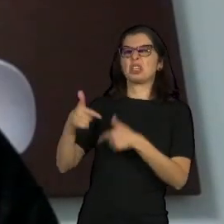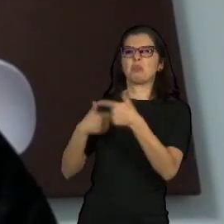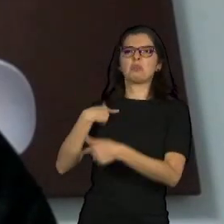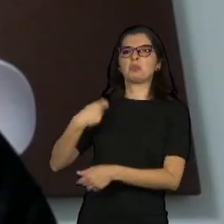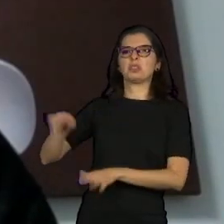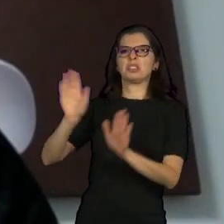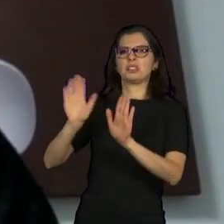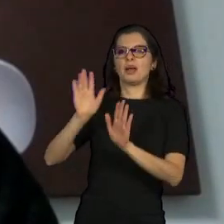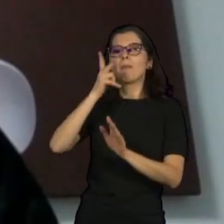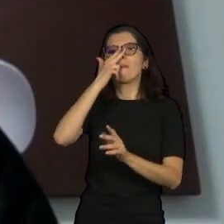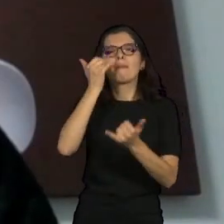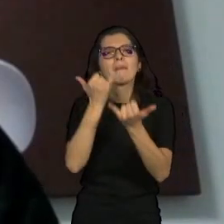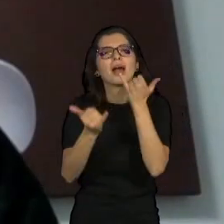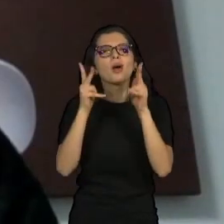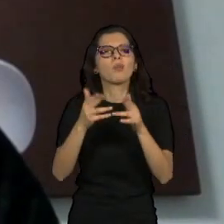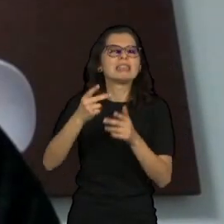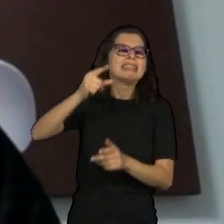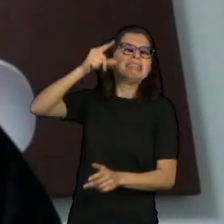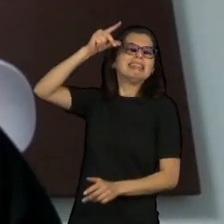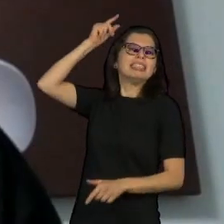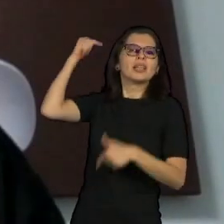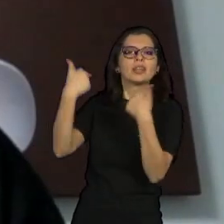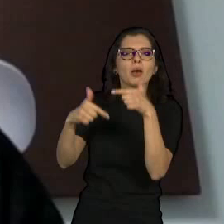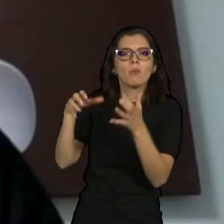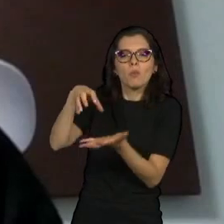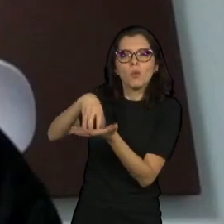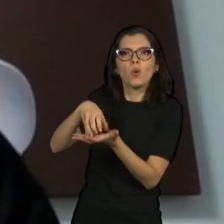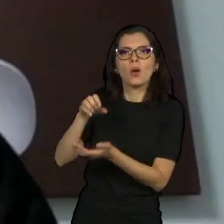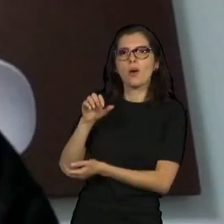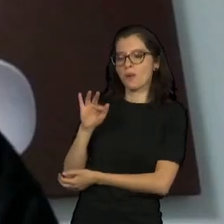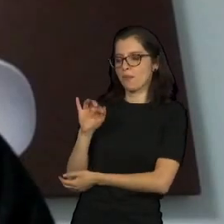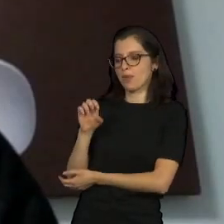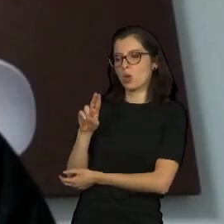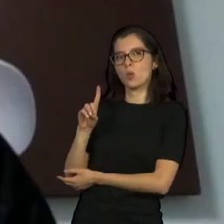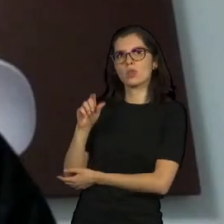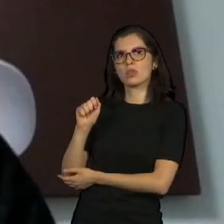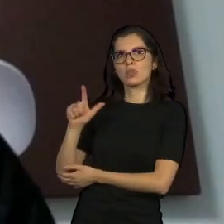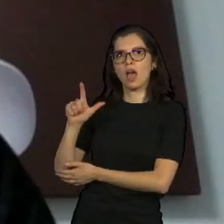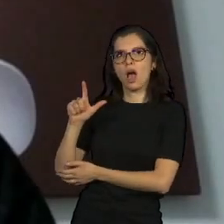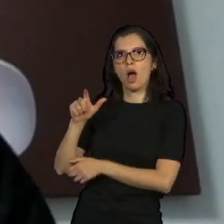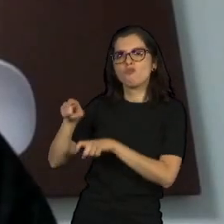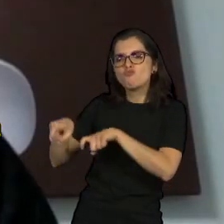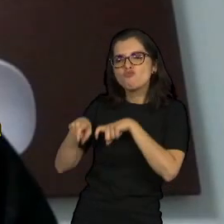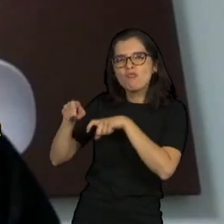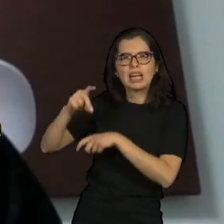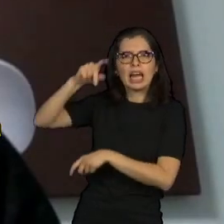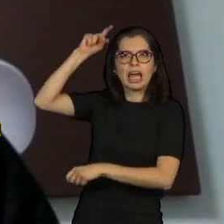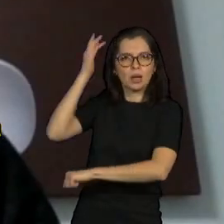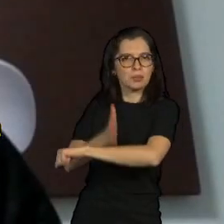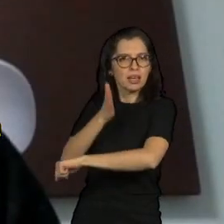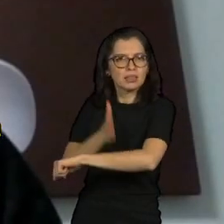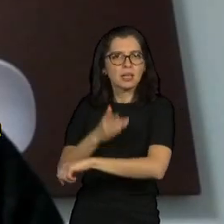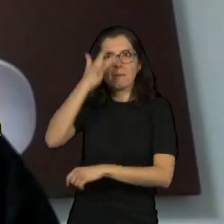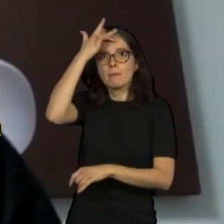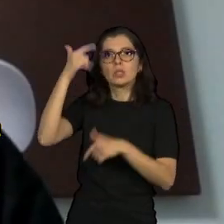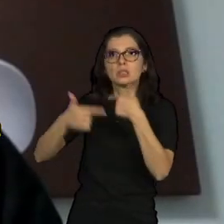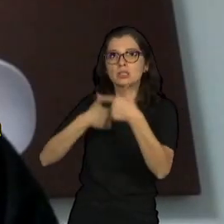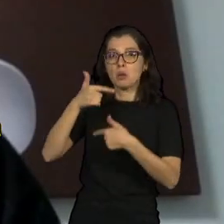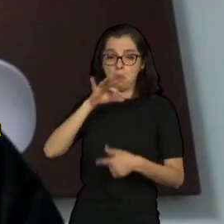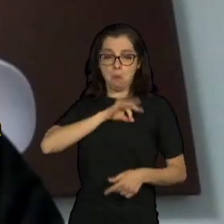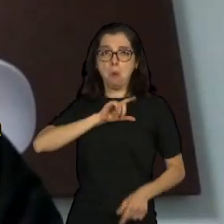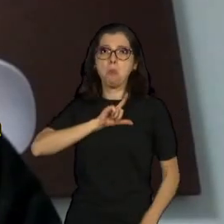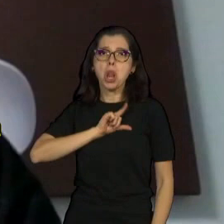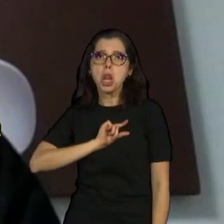really reminds one almost of a feudal type of a system where you have people